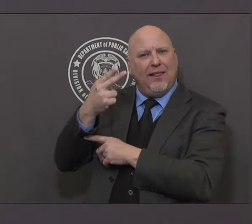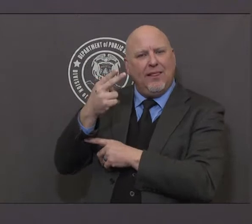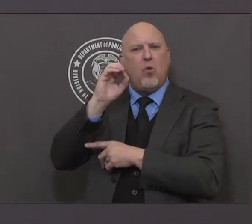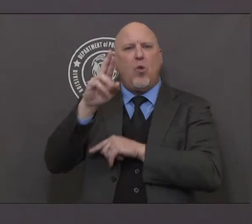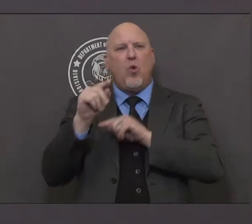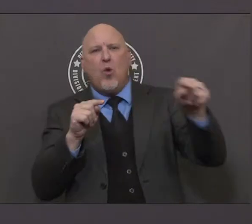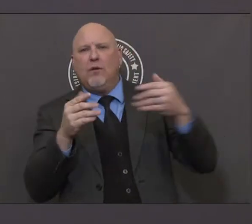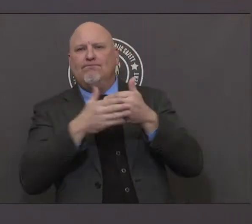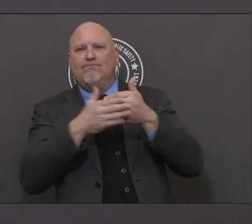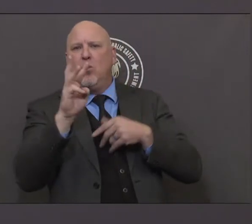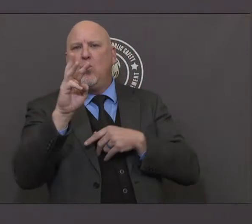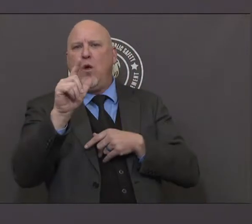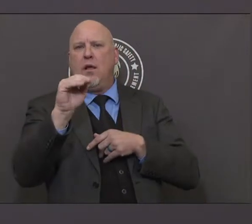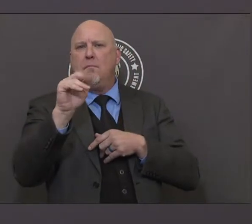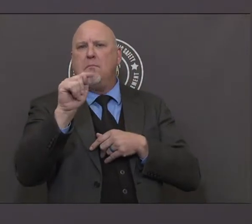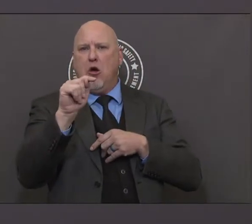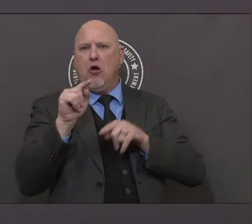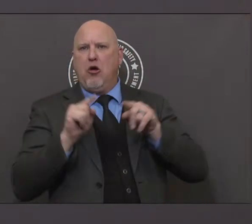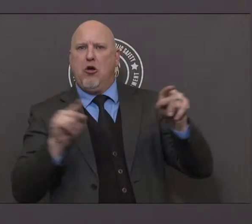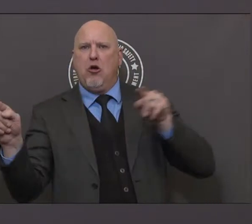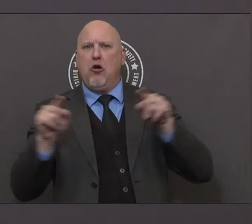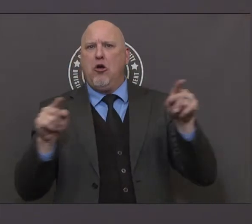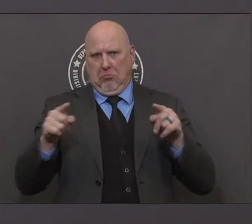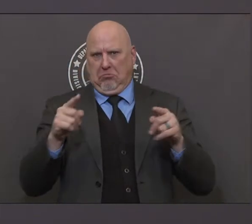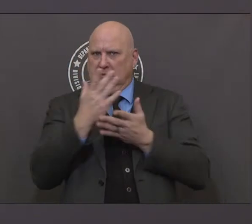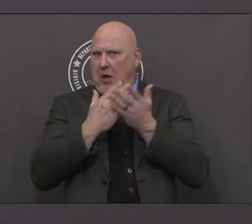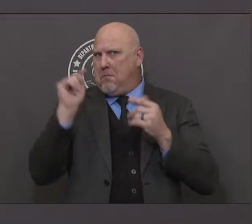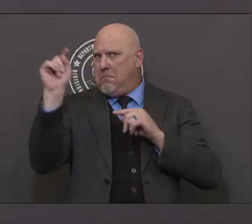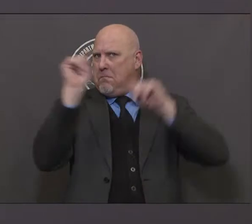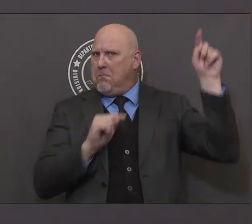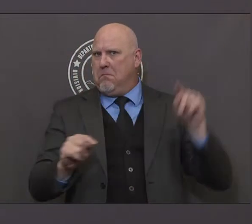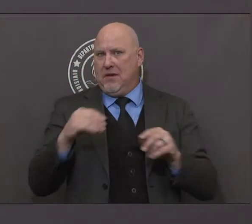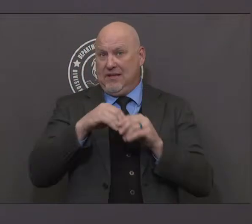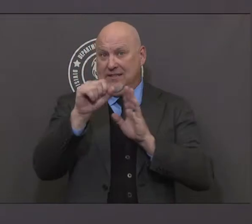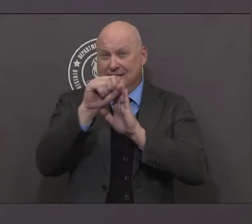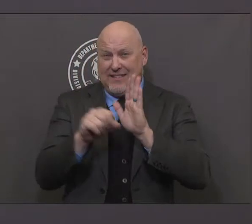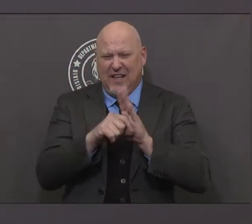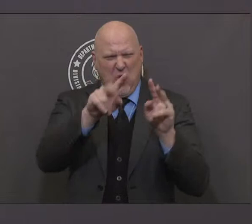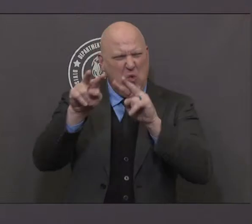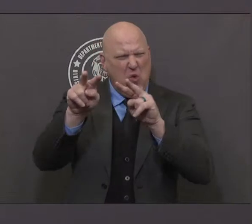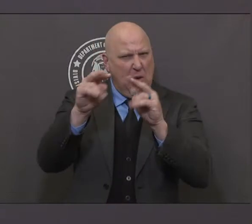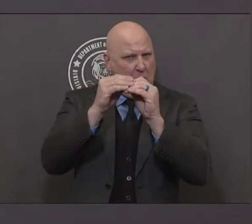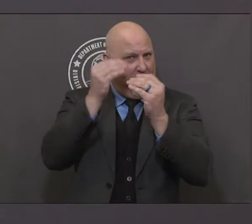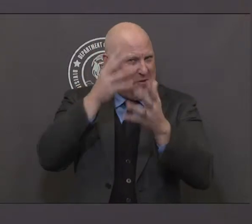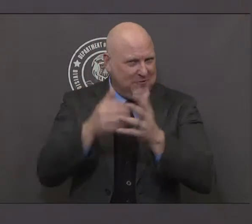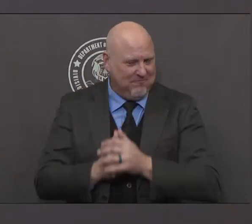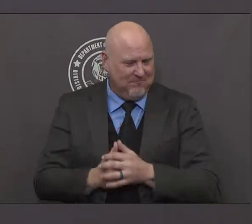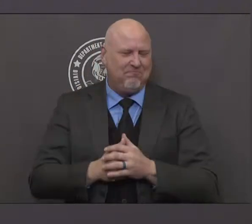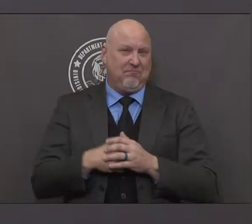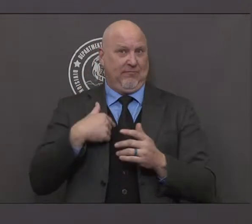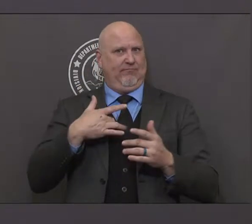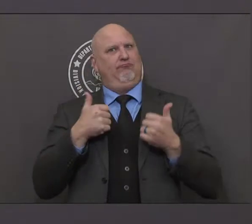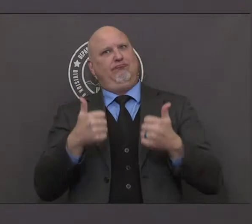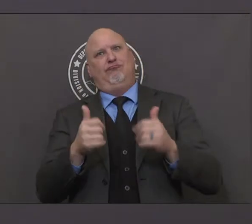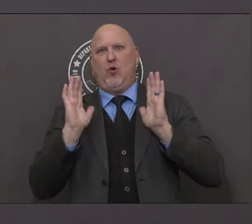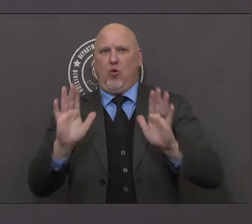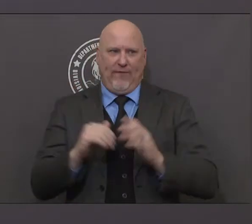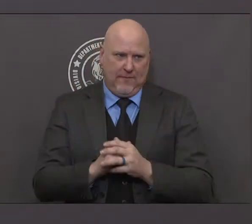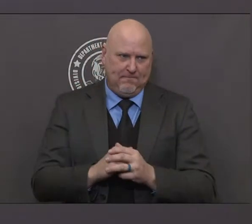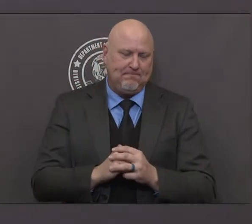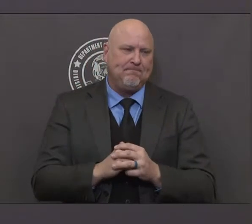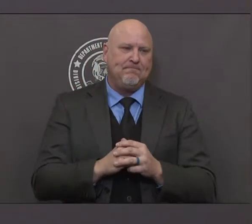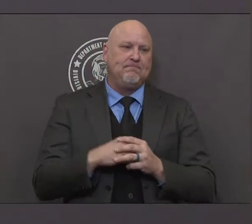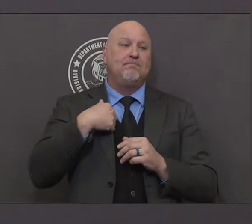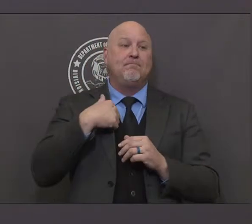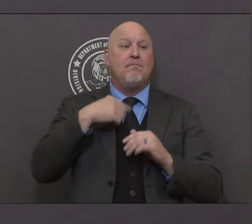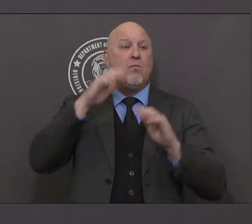So we're hoping the people who already have appointments through their local health department will keep those appointments and